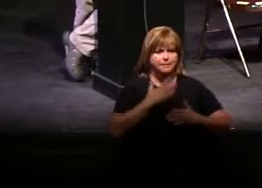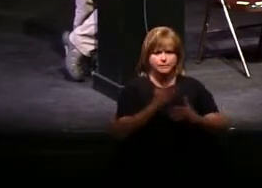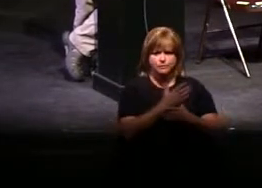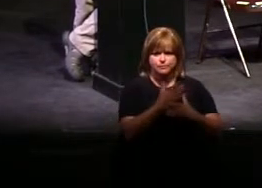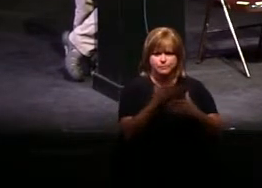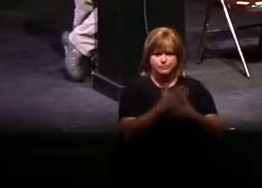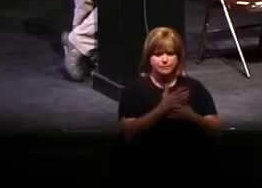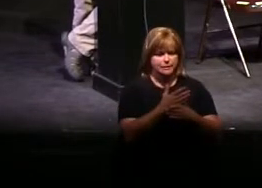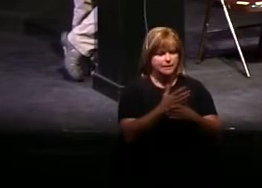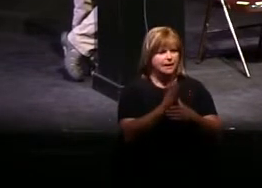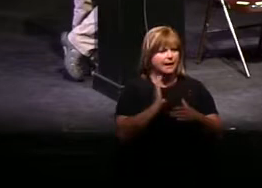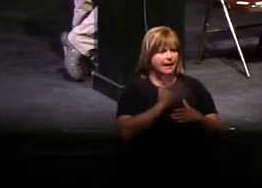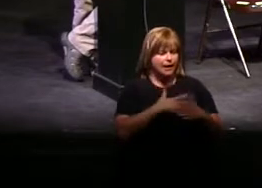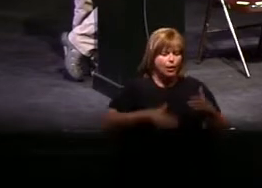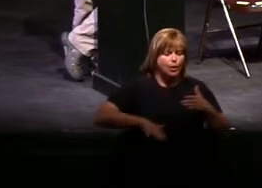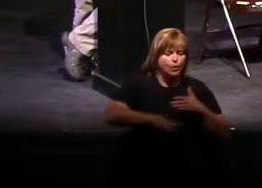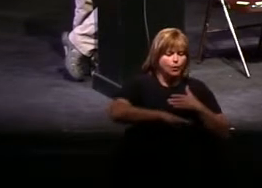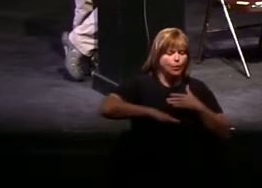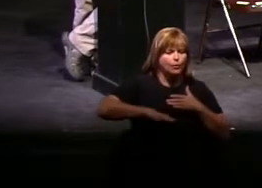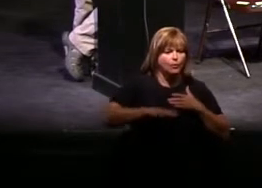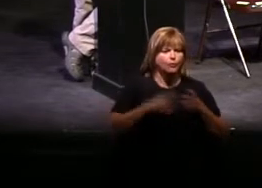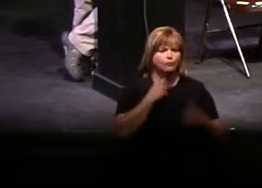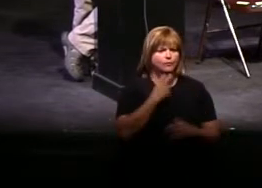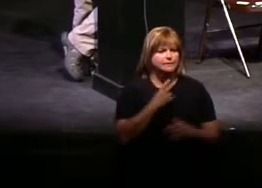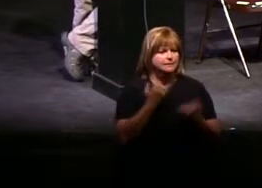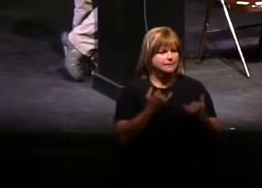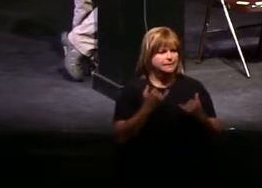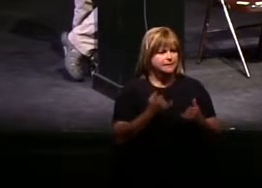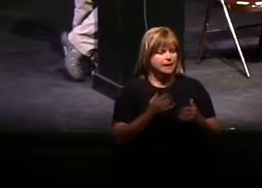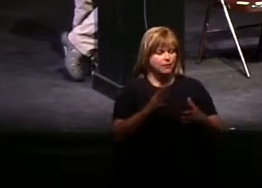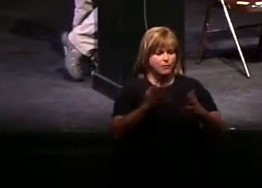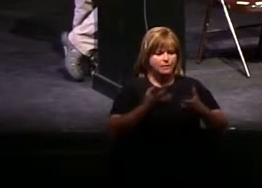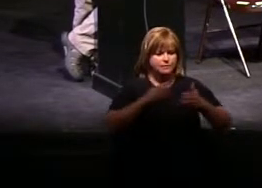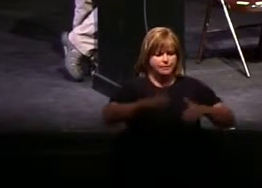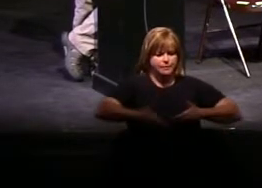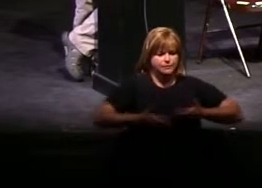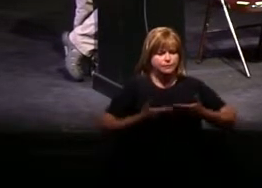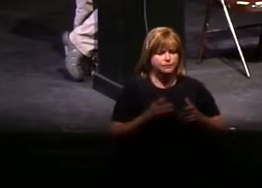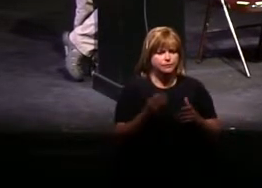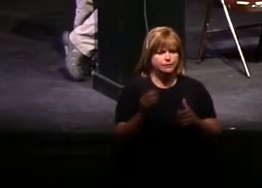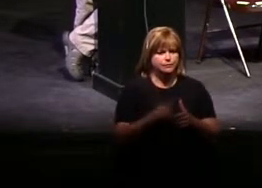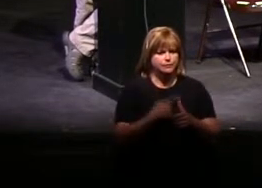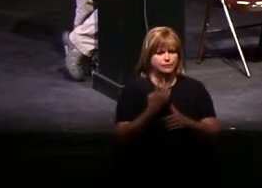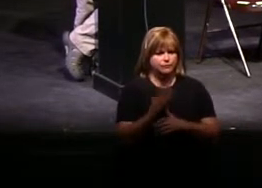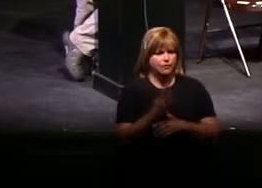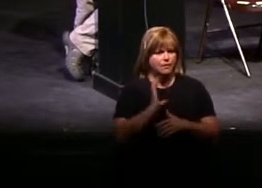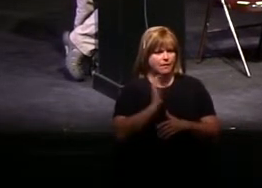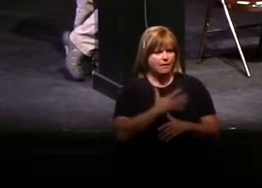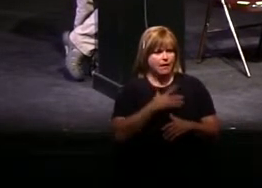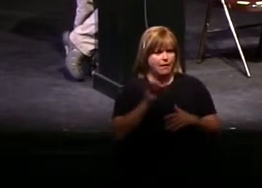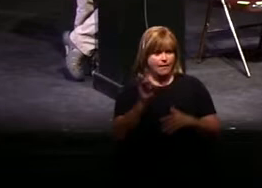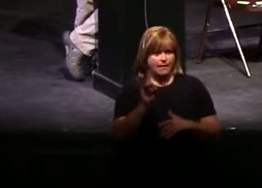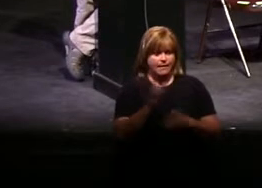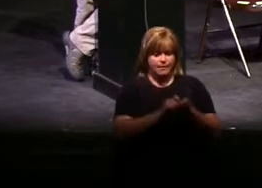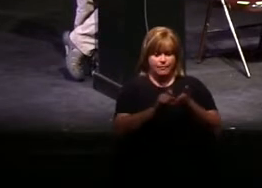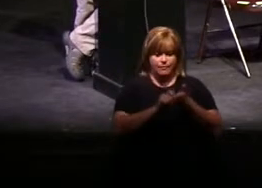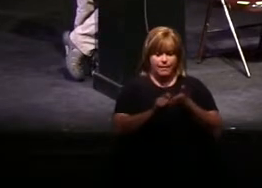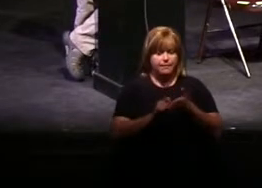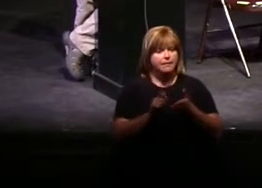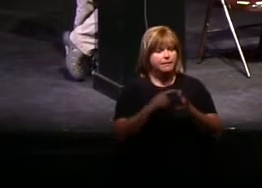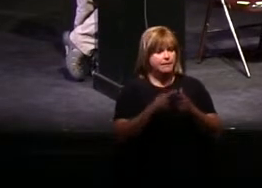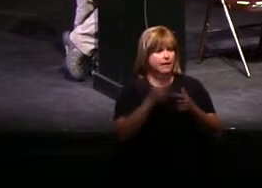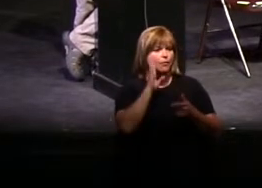voices. Our plan is for me to introduce the first four of our 8 writers, each of whom will read for